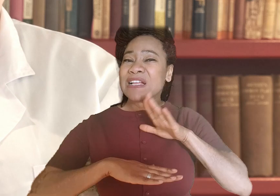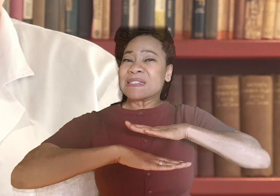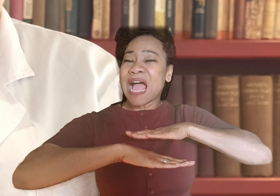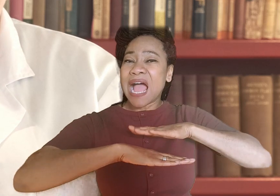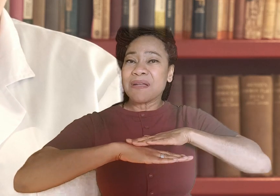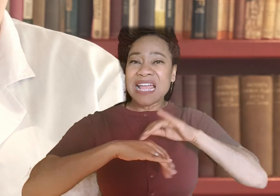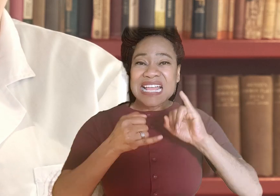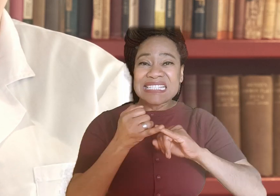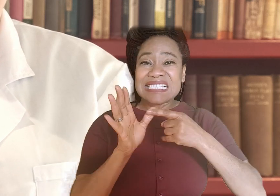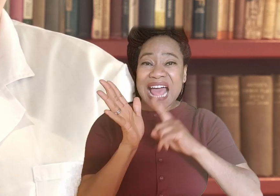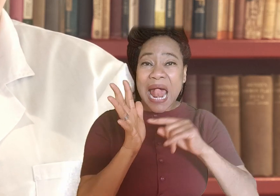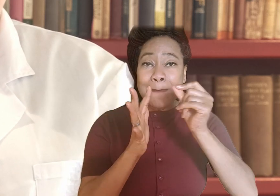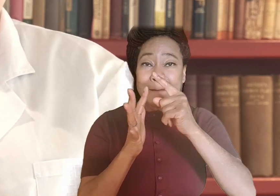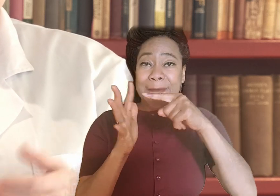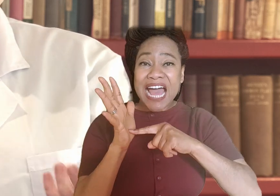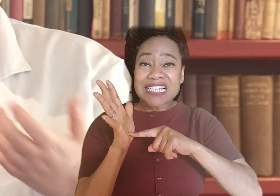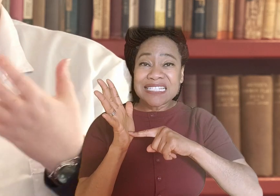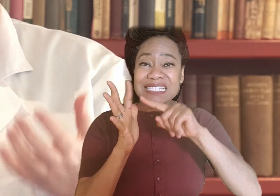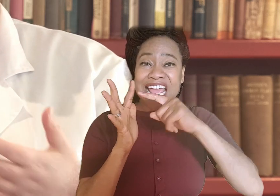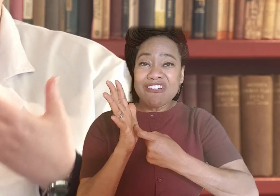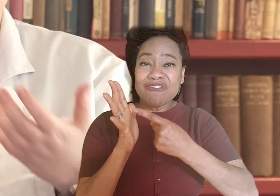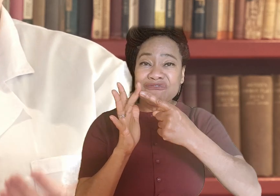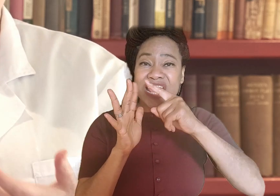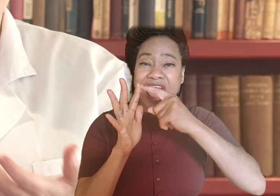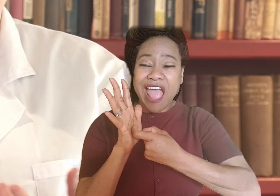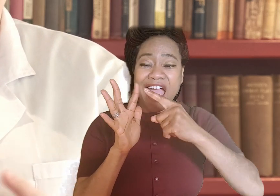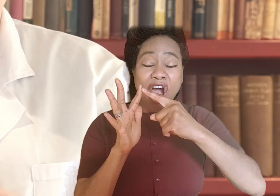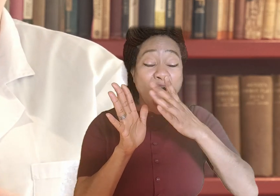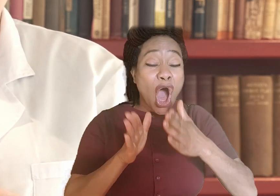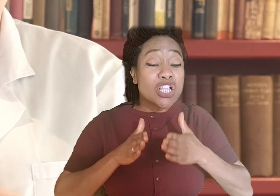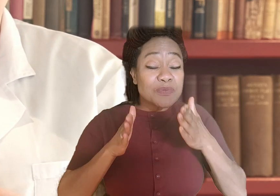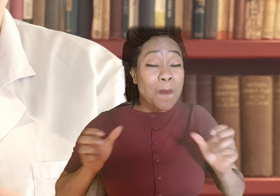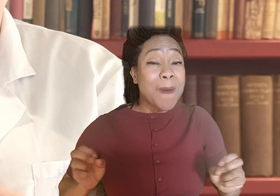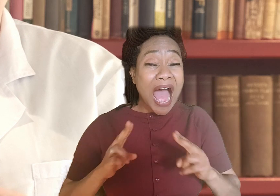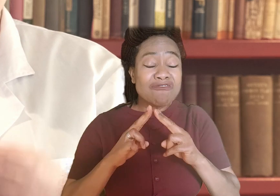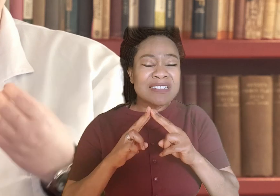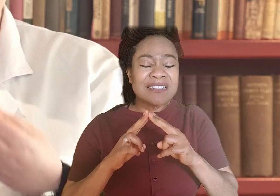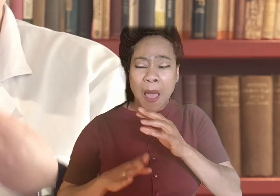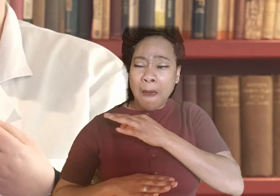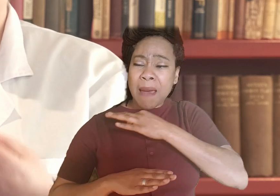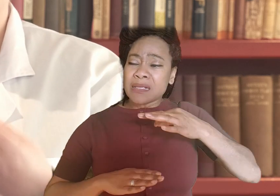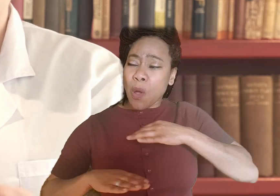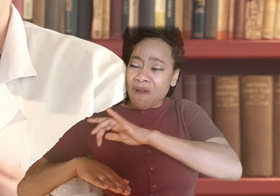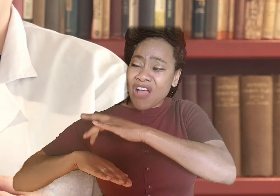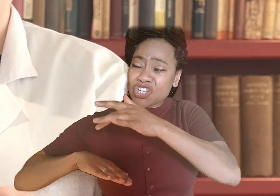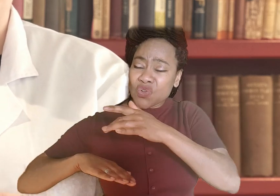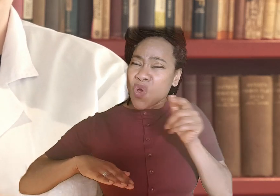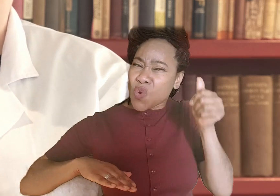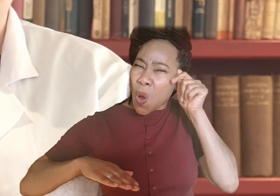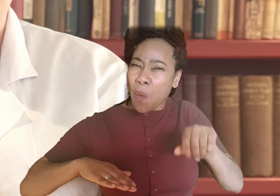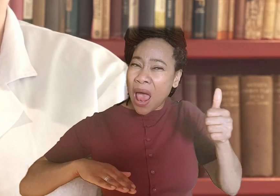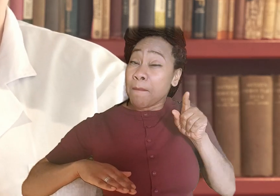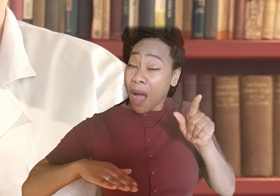Salpêtrière Hospital in Paris. Charcot isn't well known outside of medical circles, but he is one of the founders of